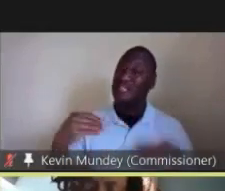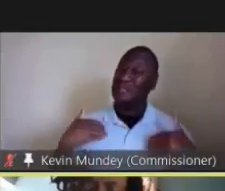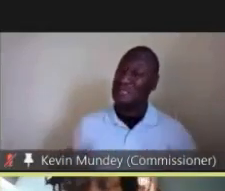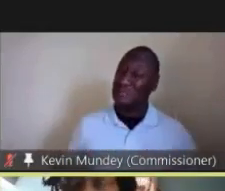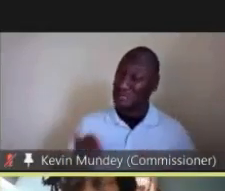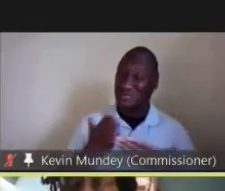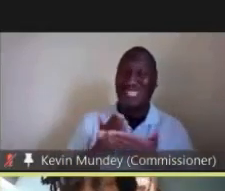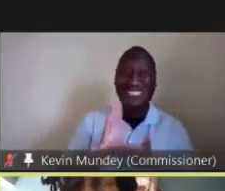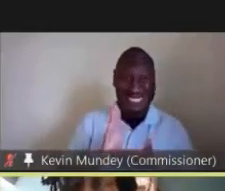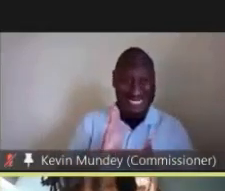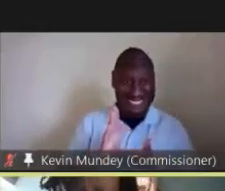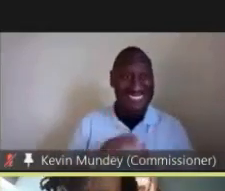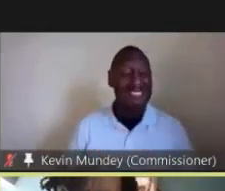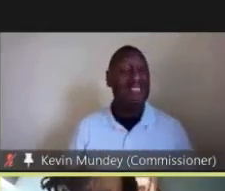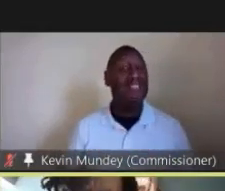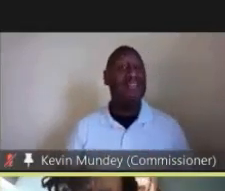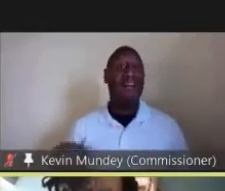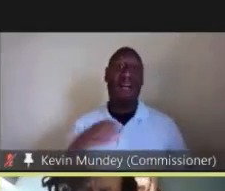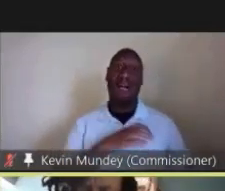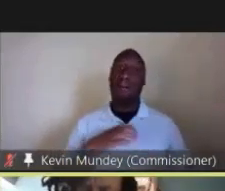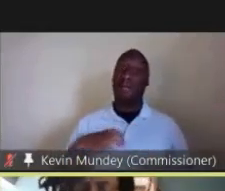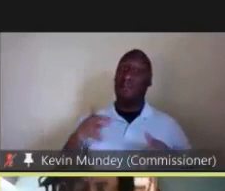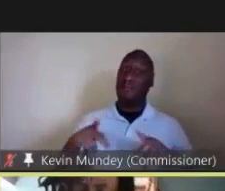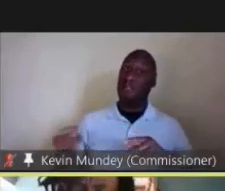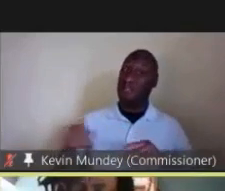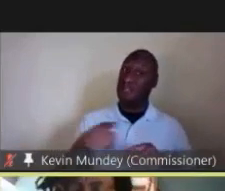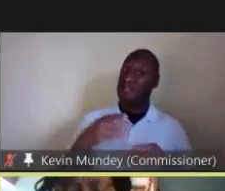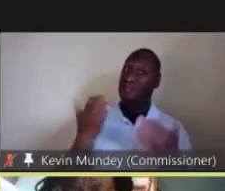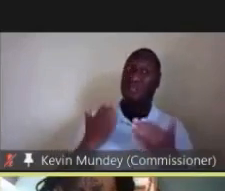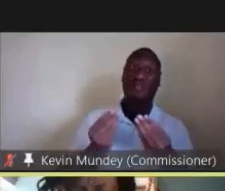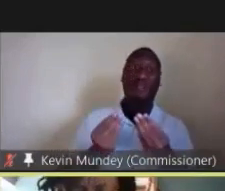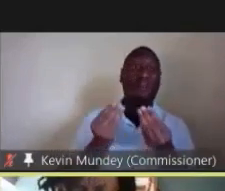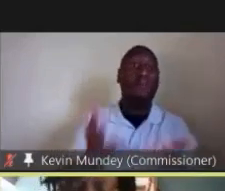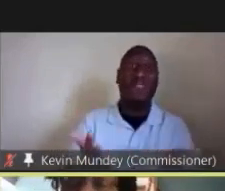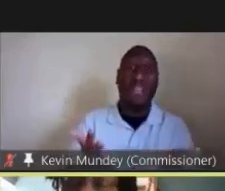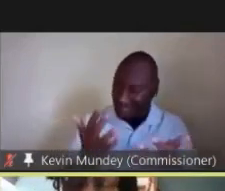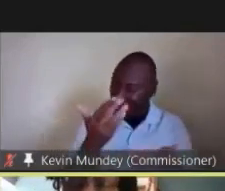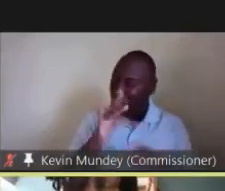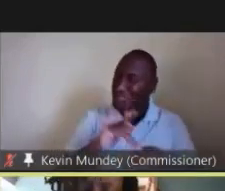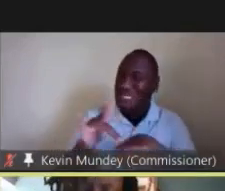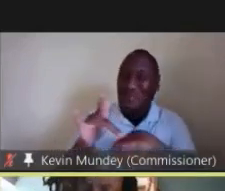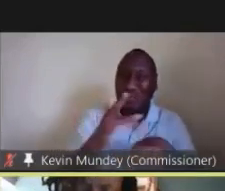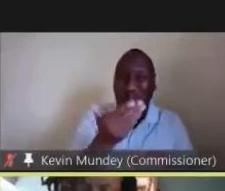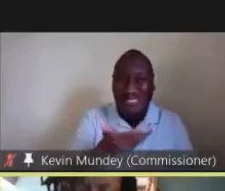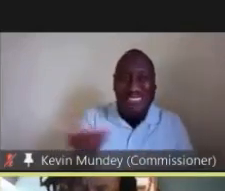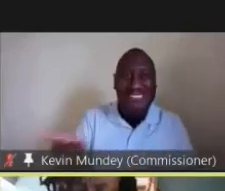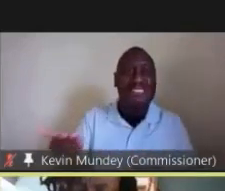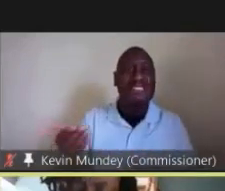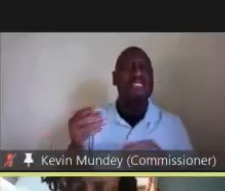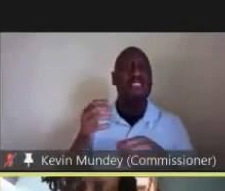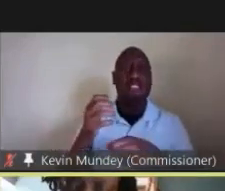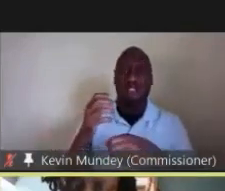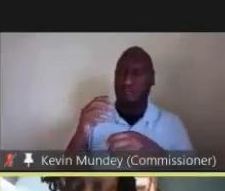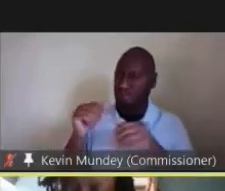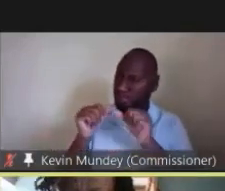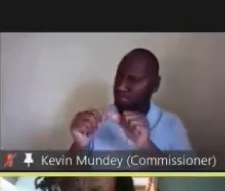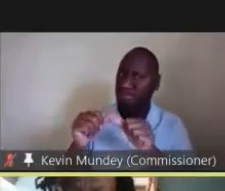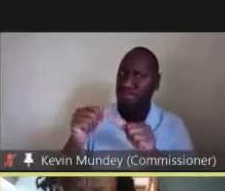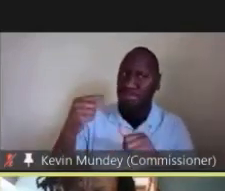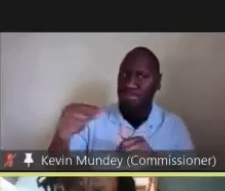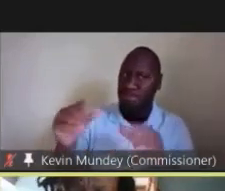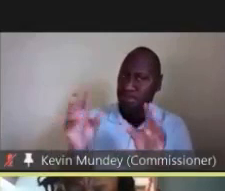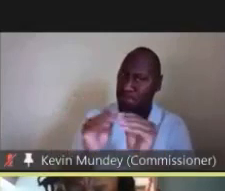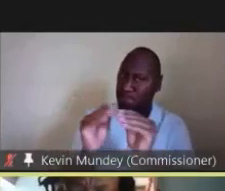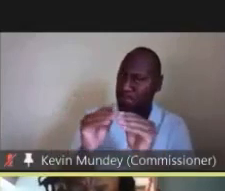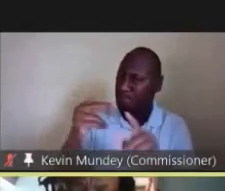we offer resources, advocacy, so we can support Philadelphia residents around disabilities,